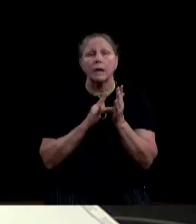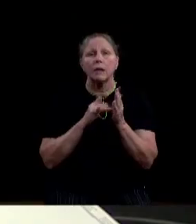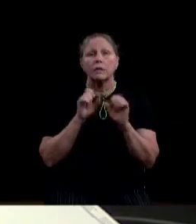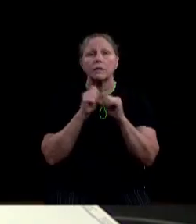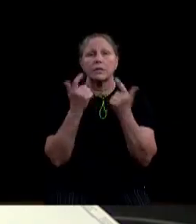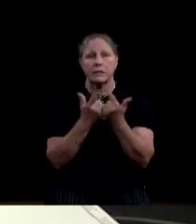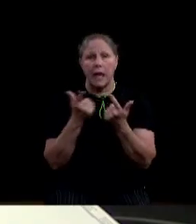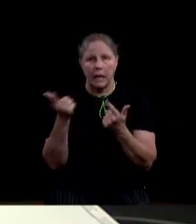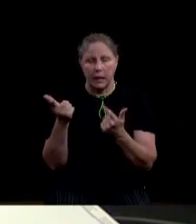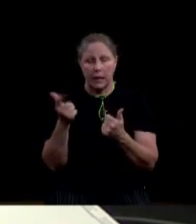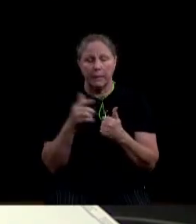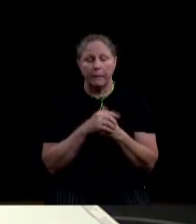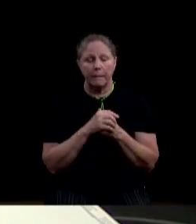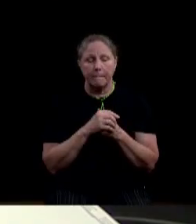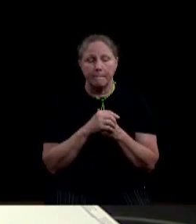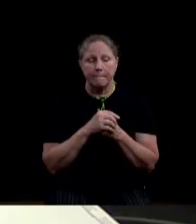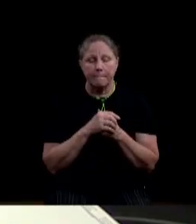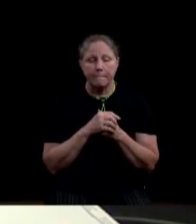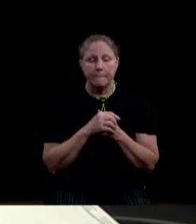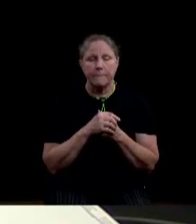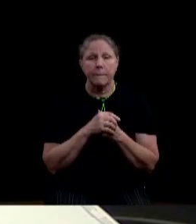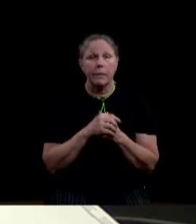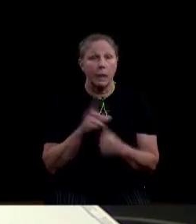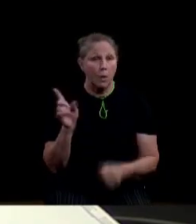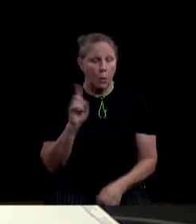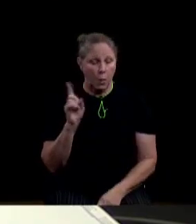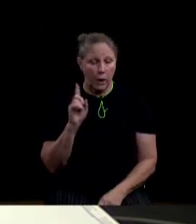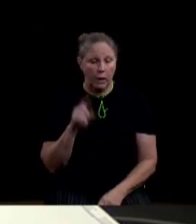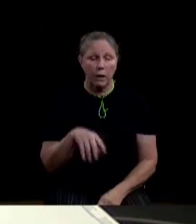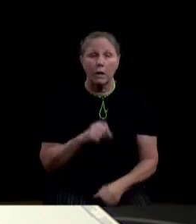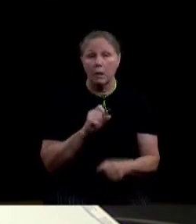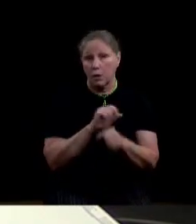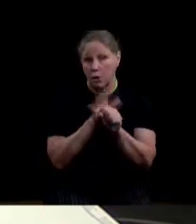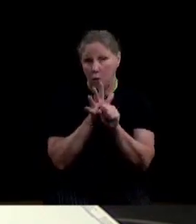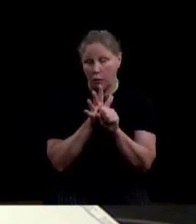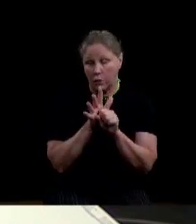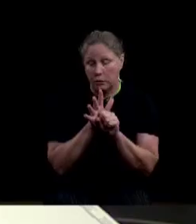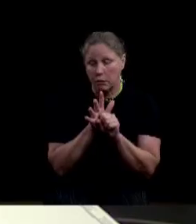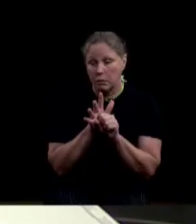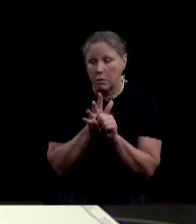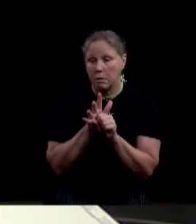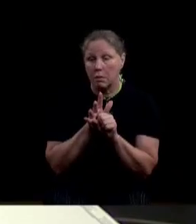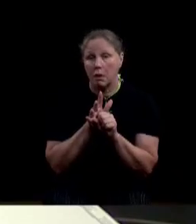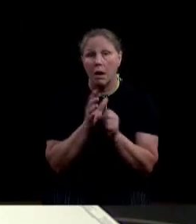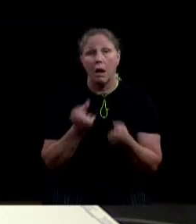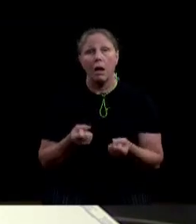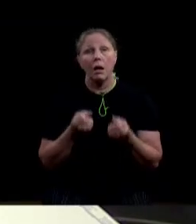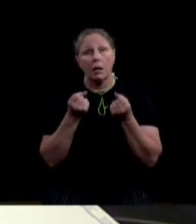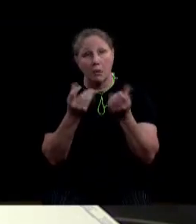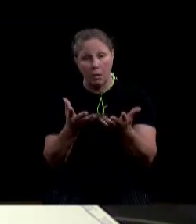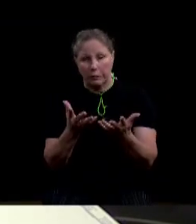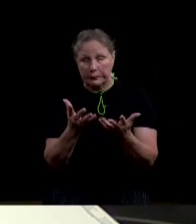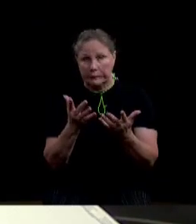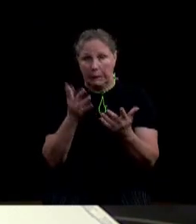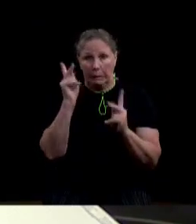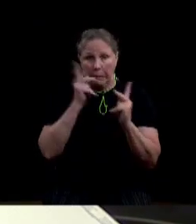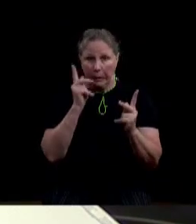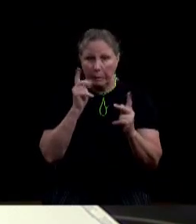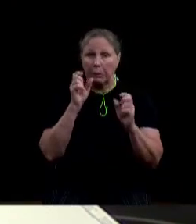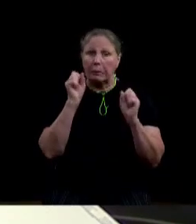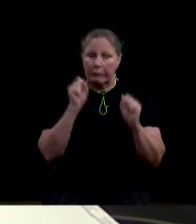Whereas COVID-19 can lead to serious illness and death, particularly in